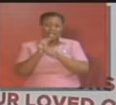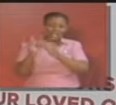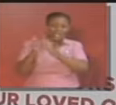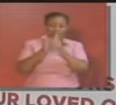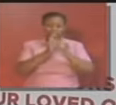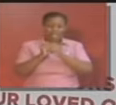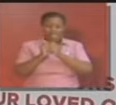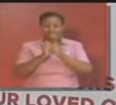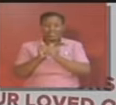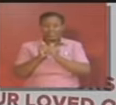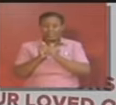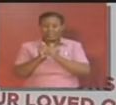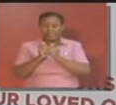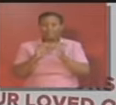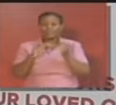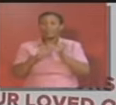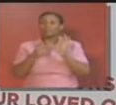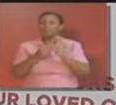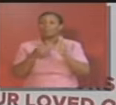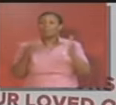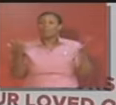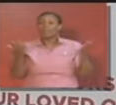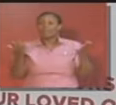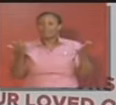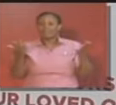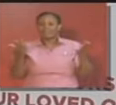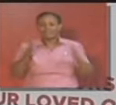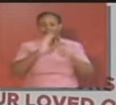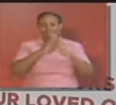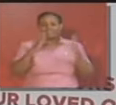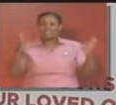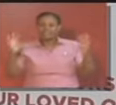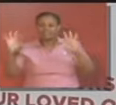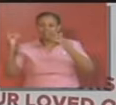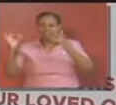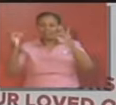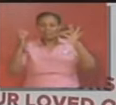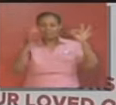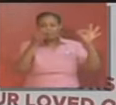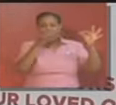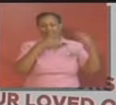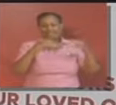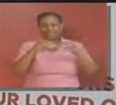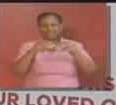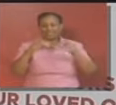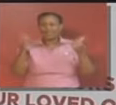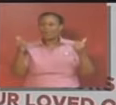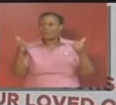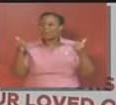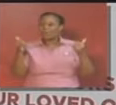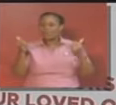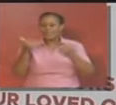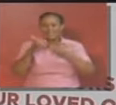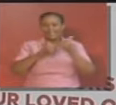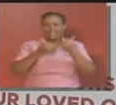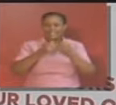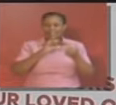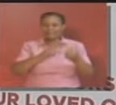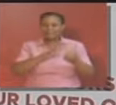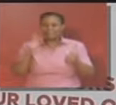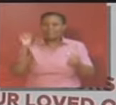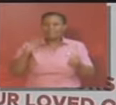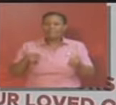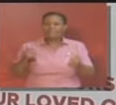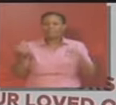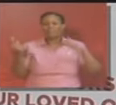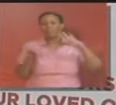these persons, we have now actively reduced our active police population because these officers will now have to be home in